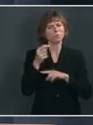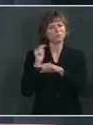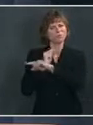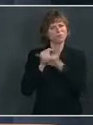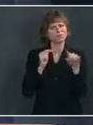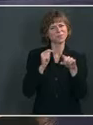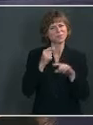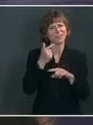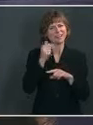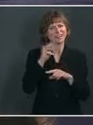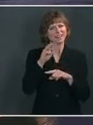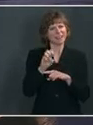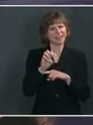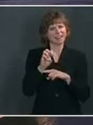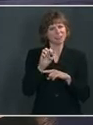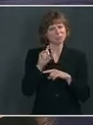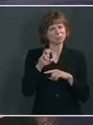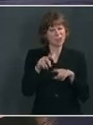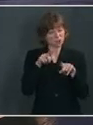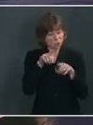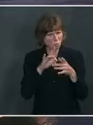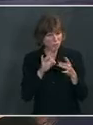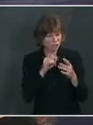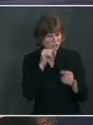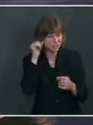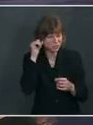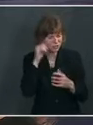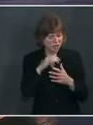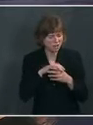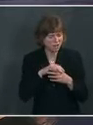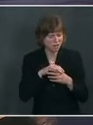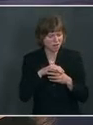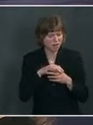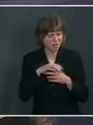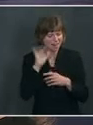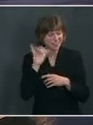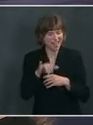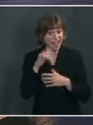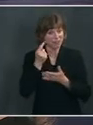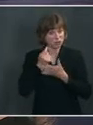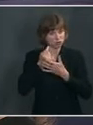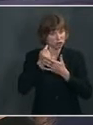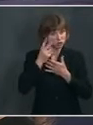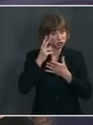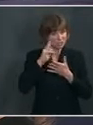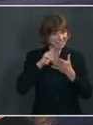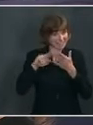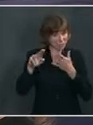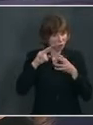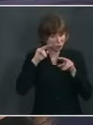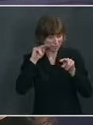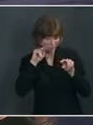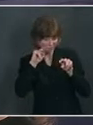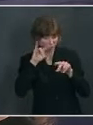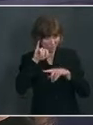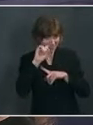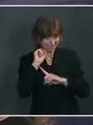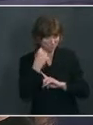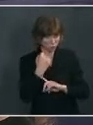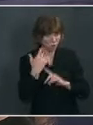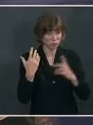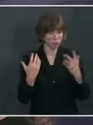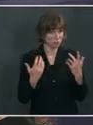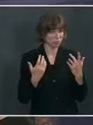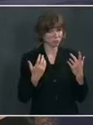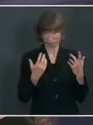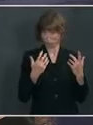with GameStop. You did mention, I believe, yesterday that the Treasury Secretary is monitoring the situation and she's kind